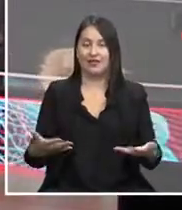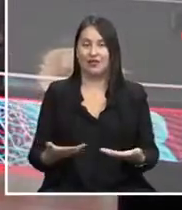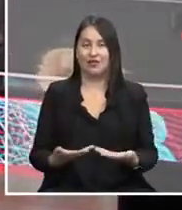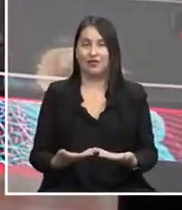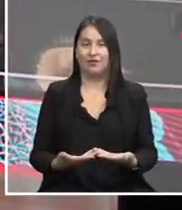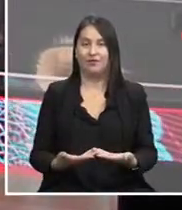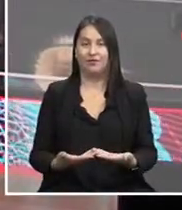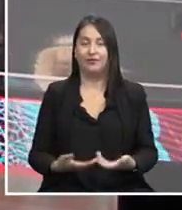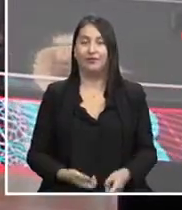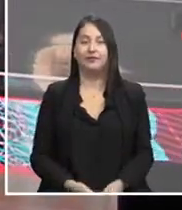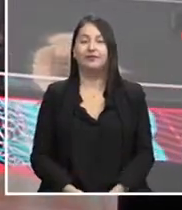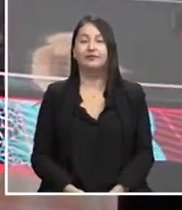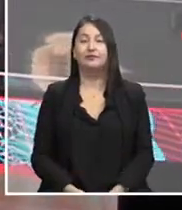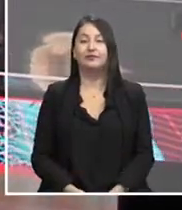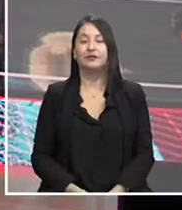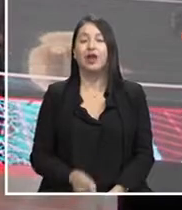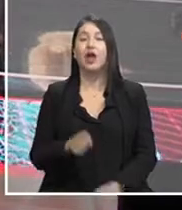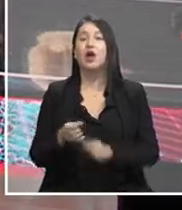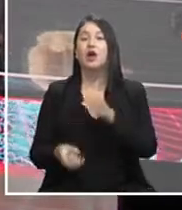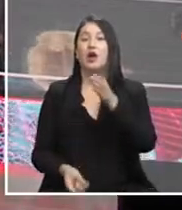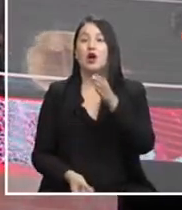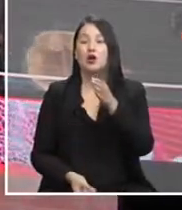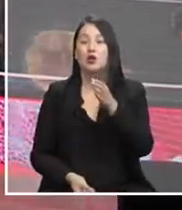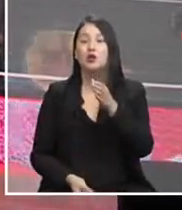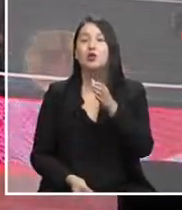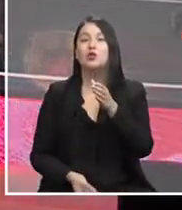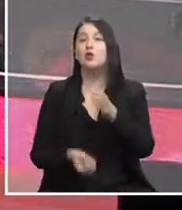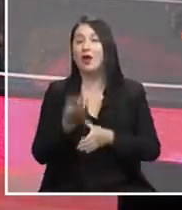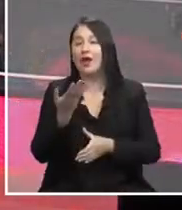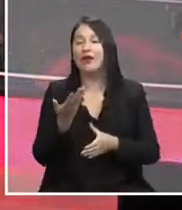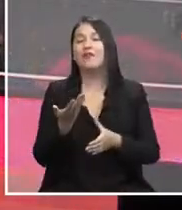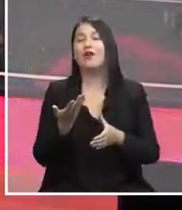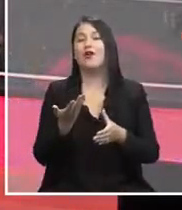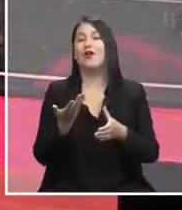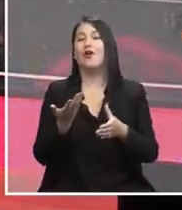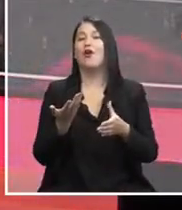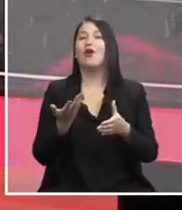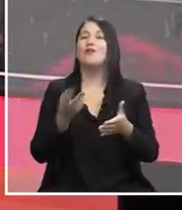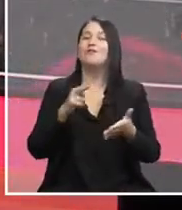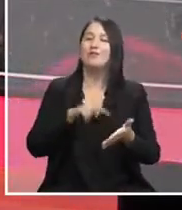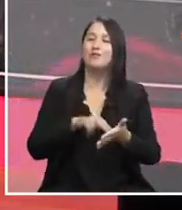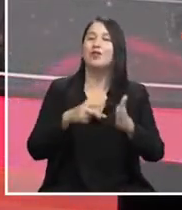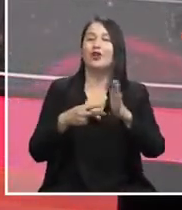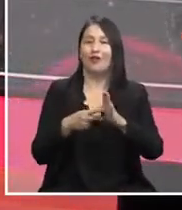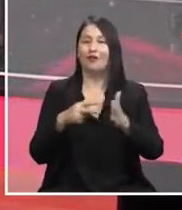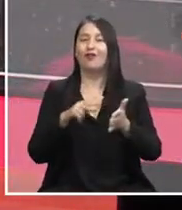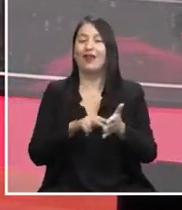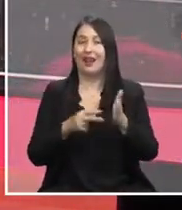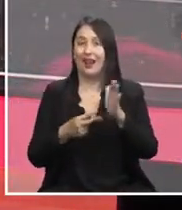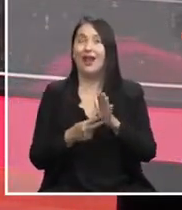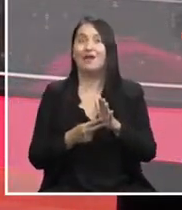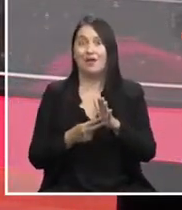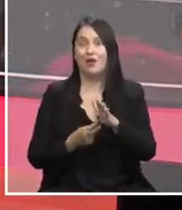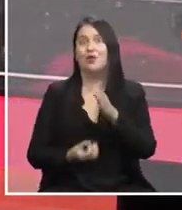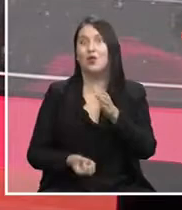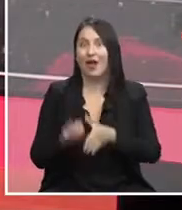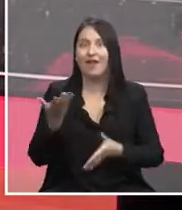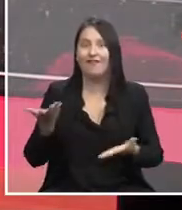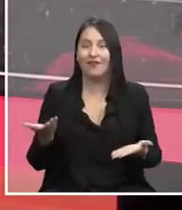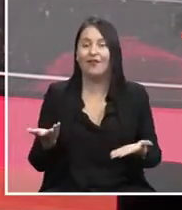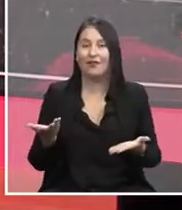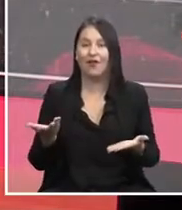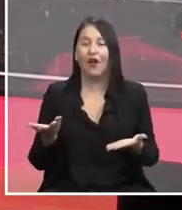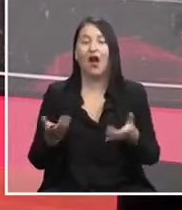A new conflictuality is emerging with something which is different. A new